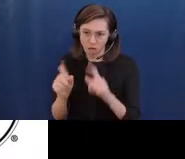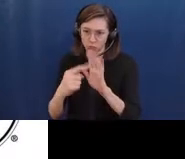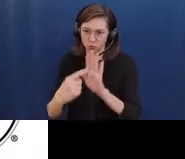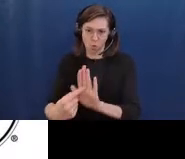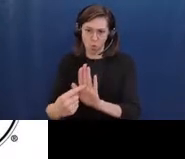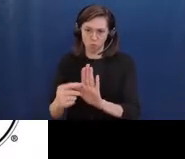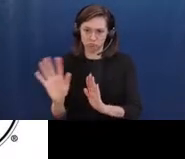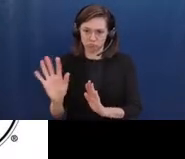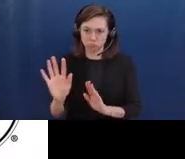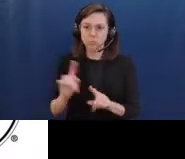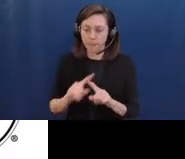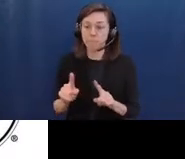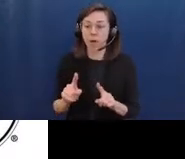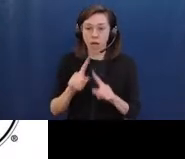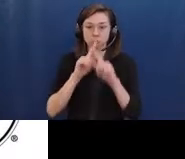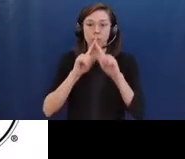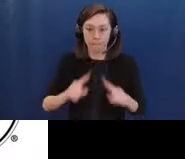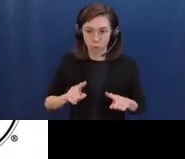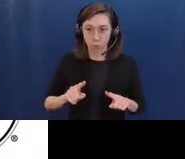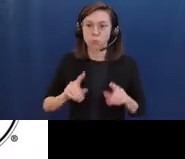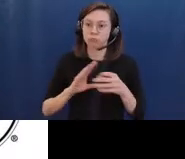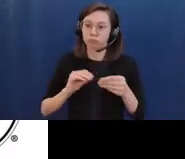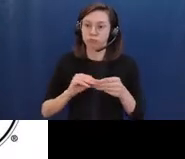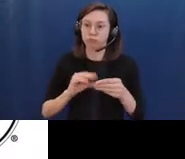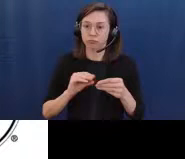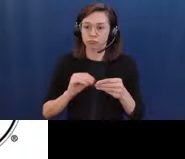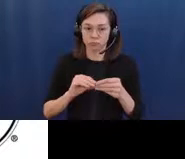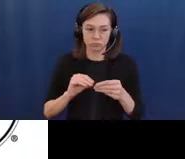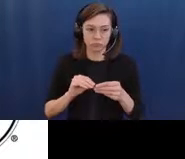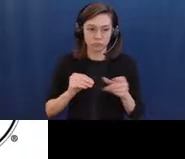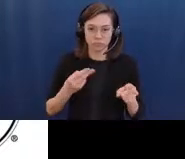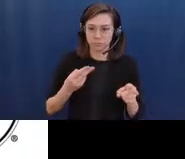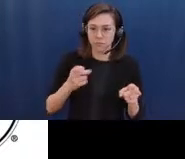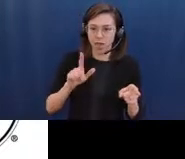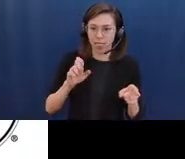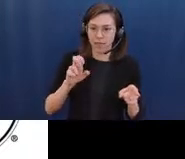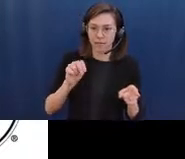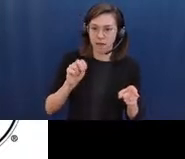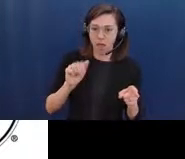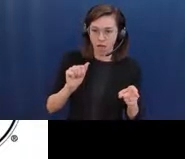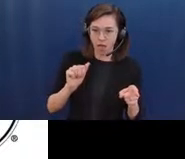be unmuted so that you can speak, and Helena will call on you.